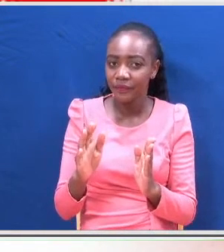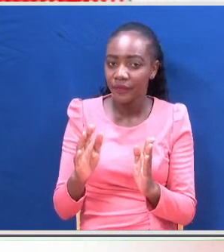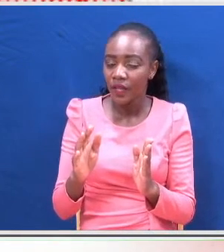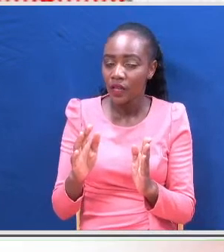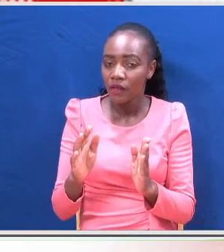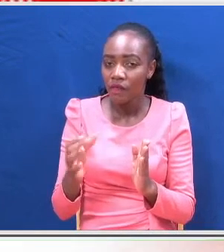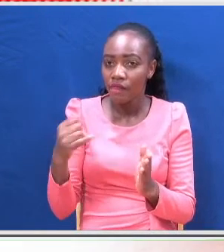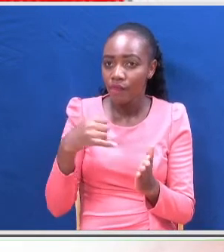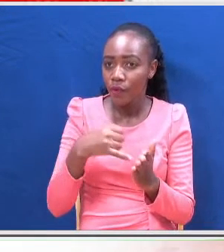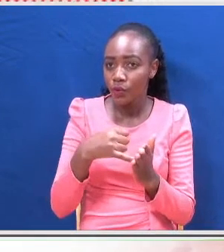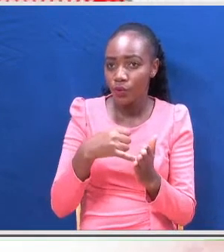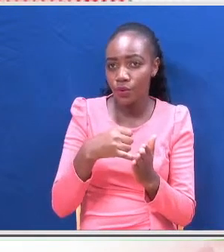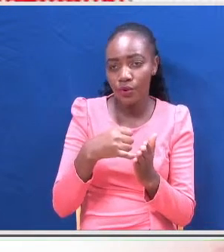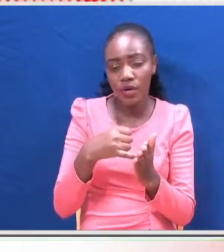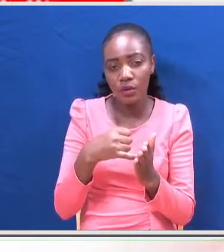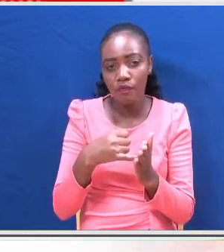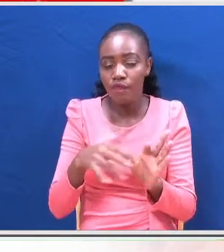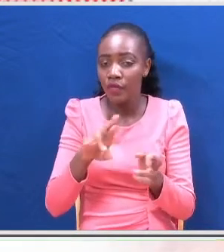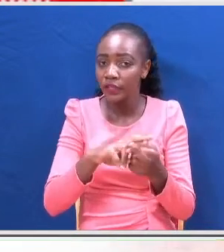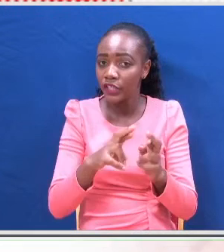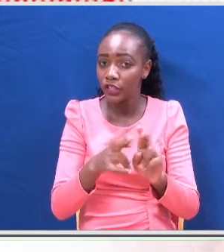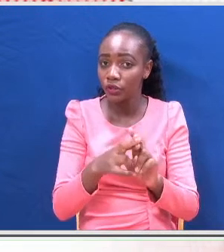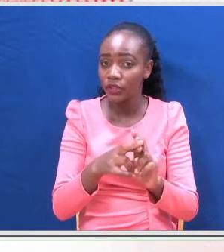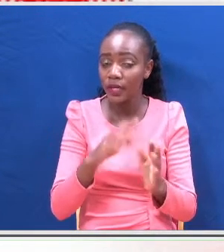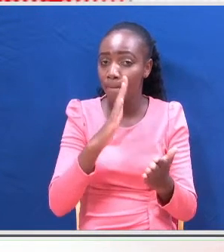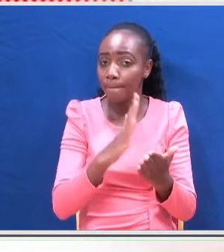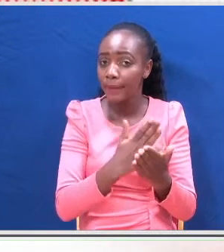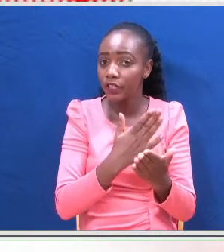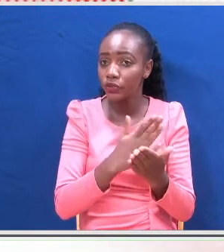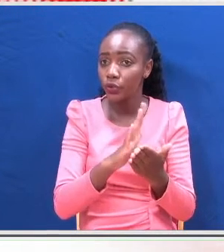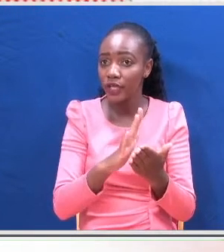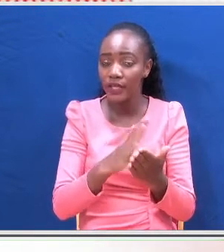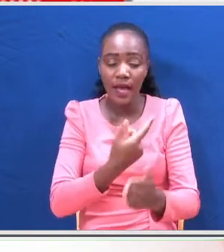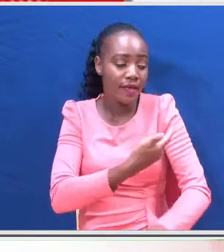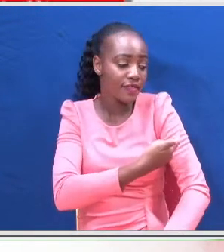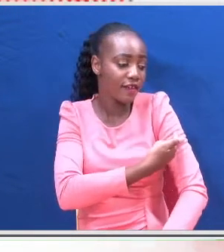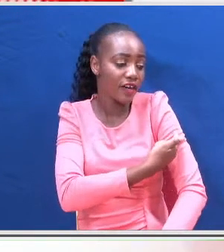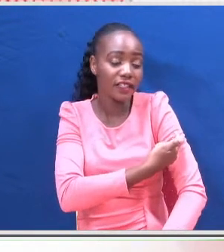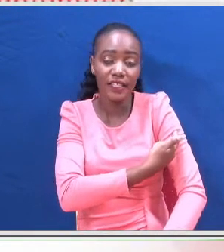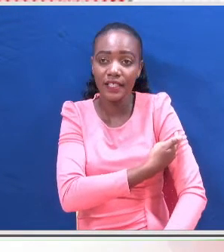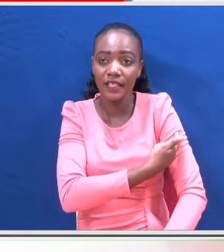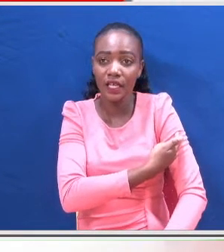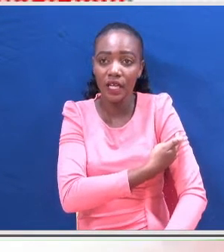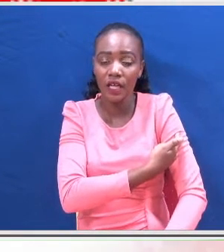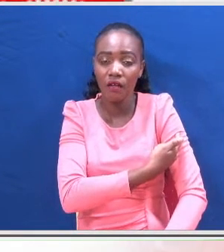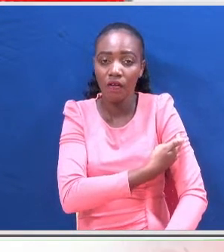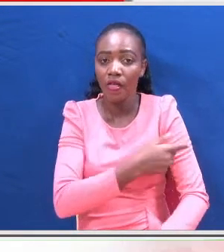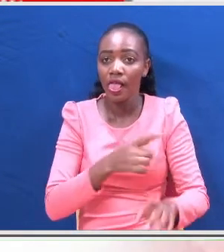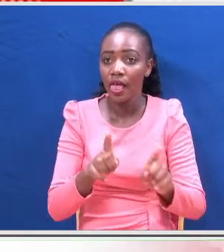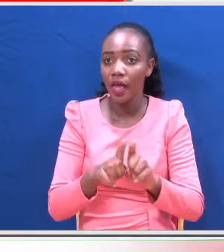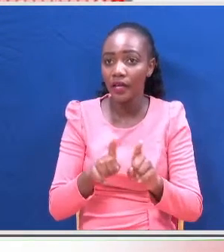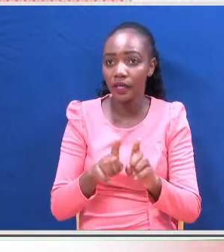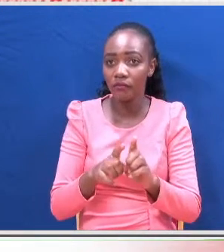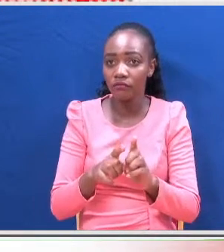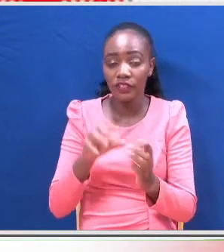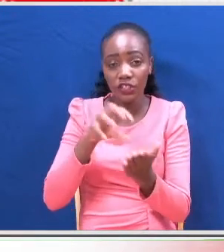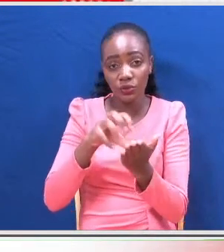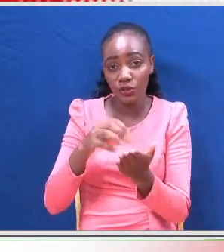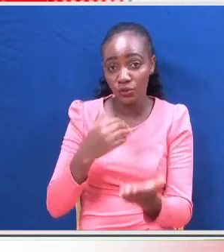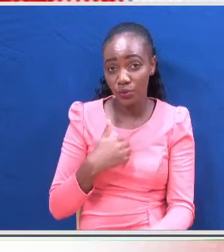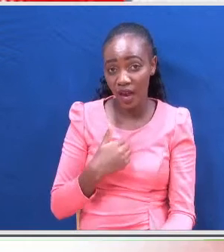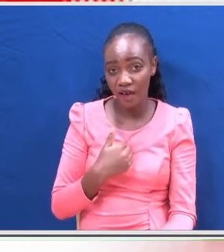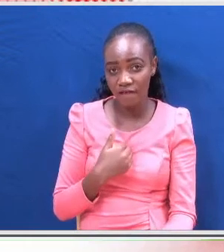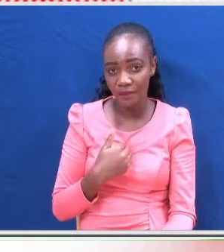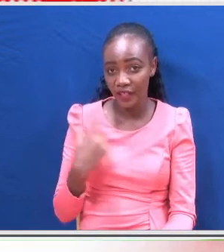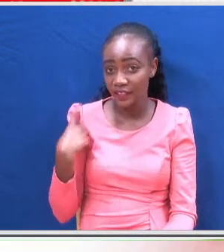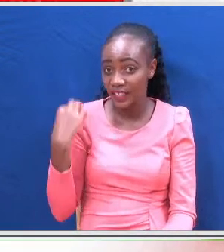imply a causal relationship between the vaccine and the event that you are having.